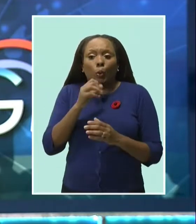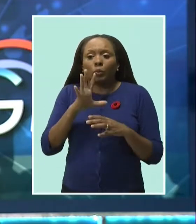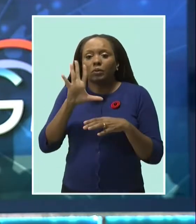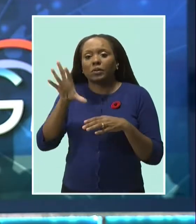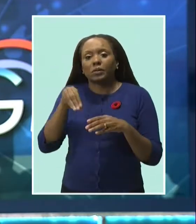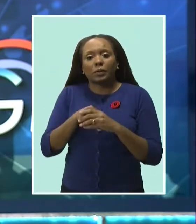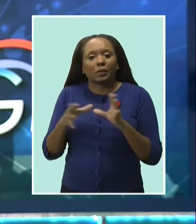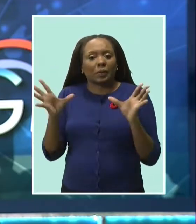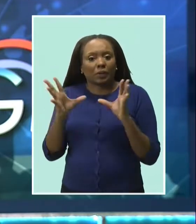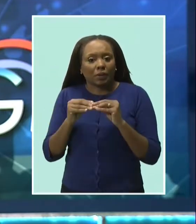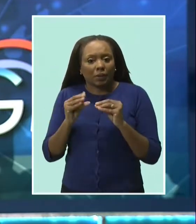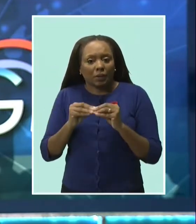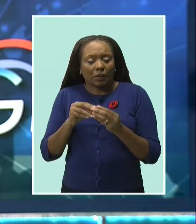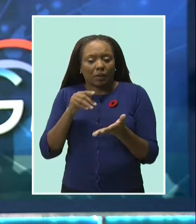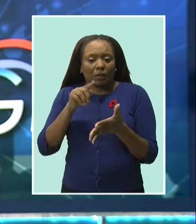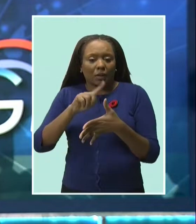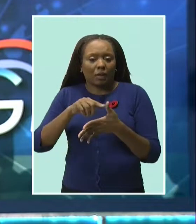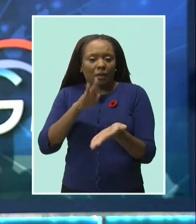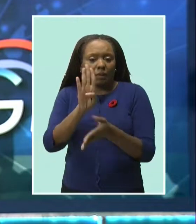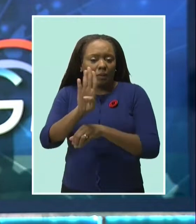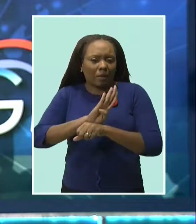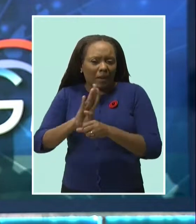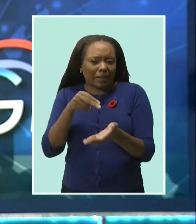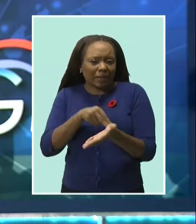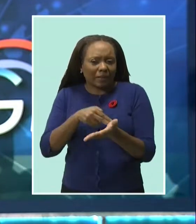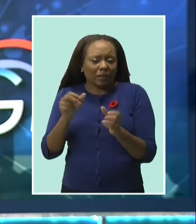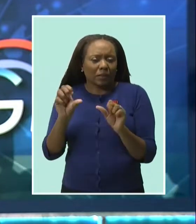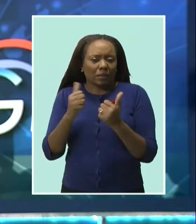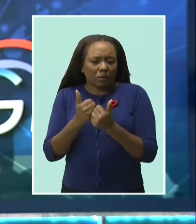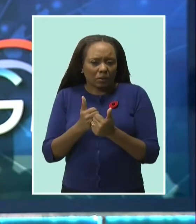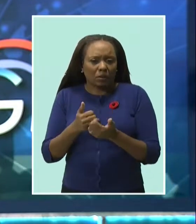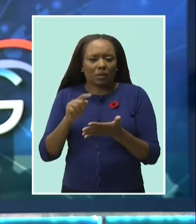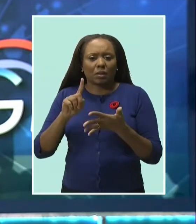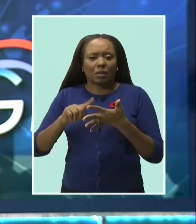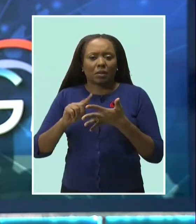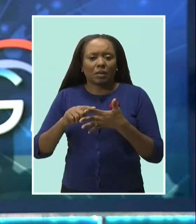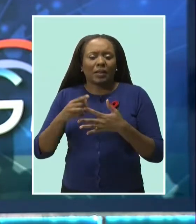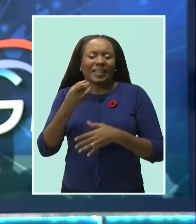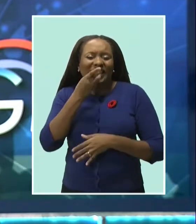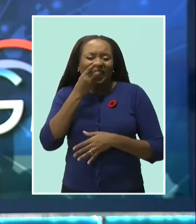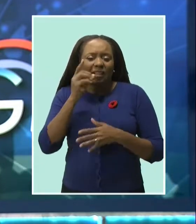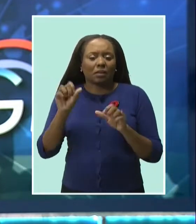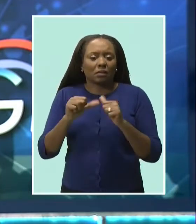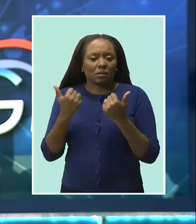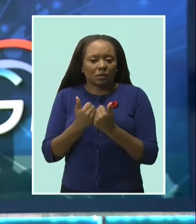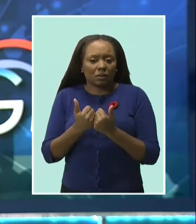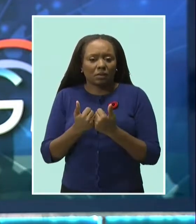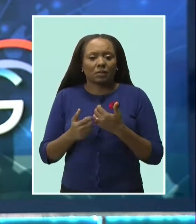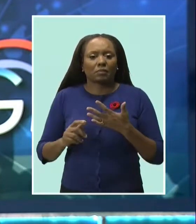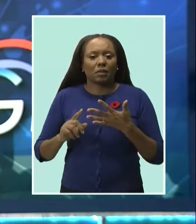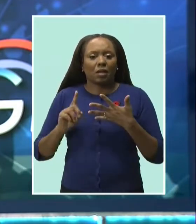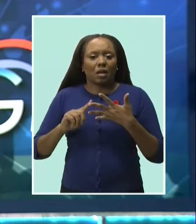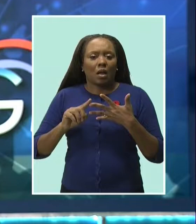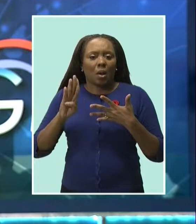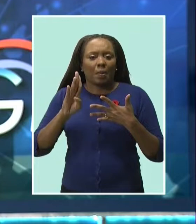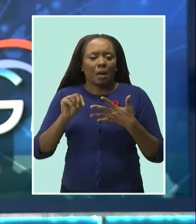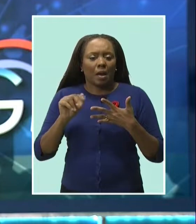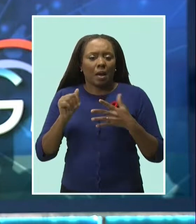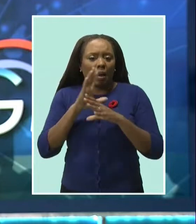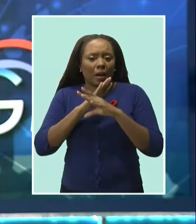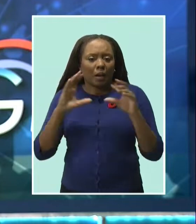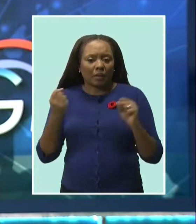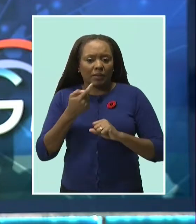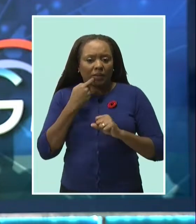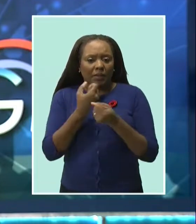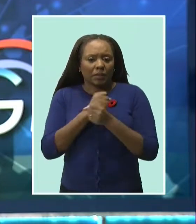Barbados Association of Medical Practitioners, and the Barbados Dental Association. BNA President Valerie Francis Miller says the